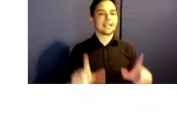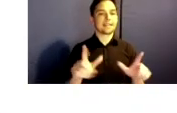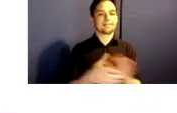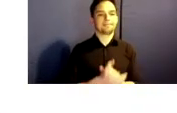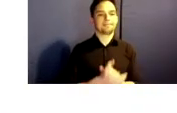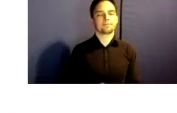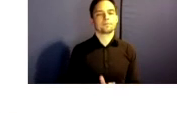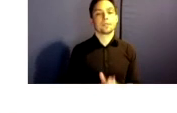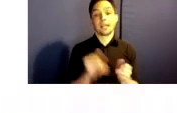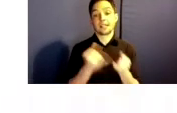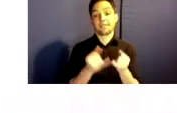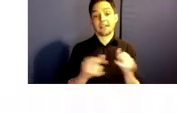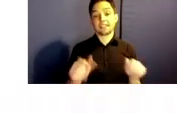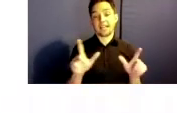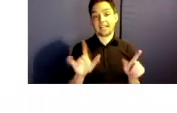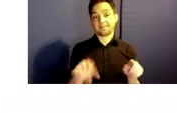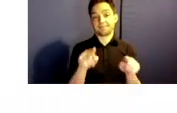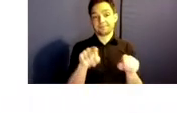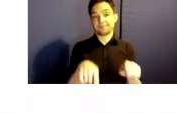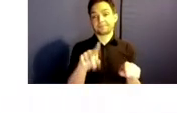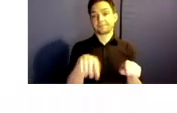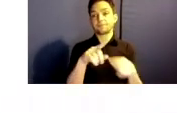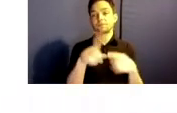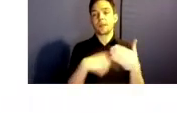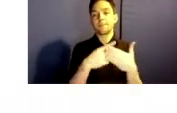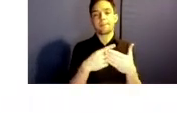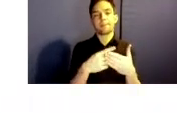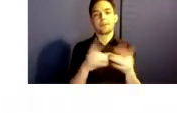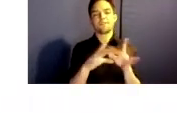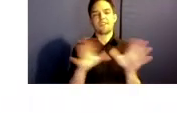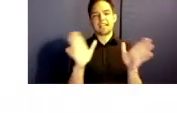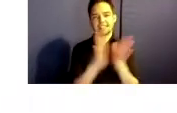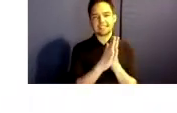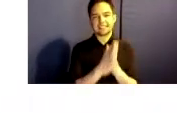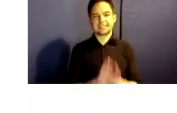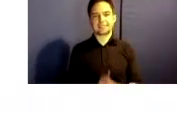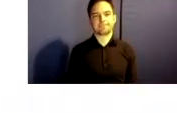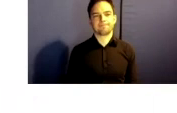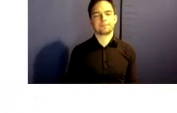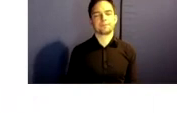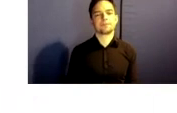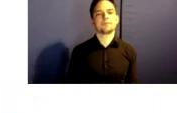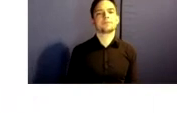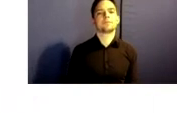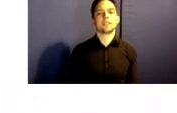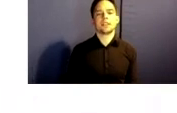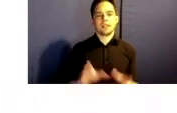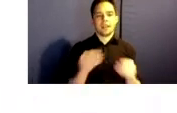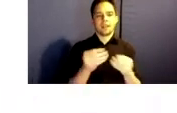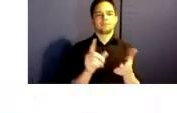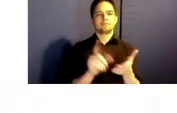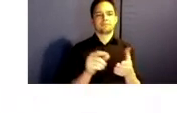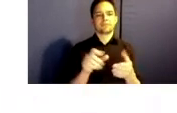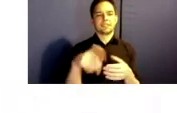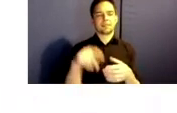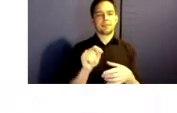And the final slide was about was violence. So which came in September, and it was violence is